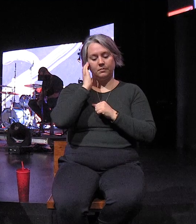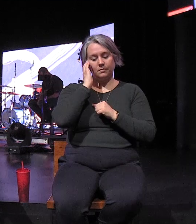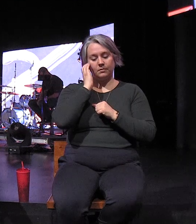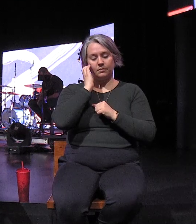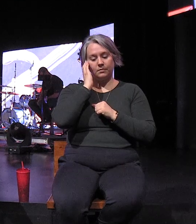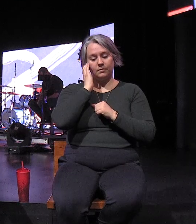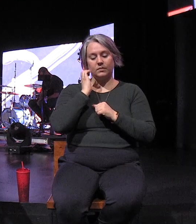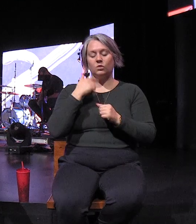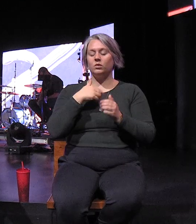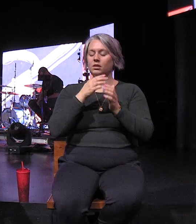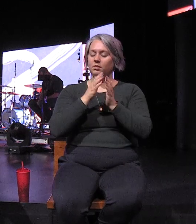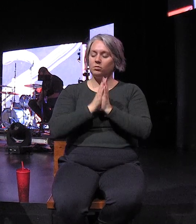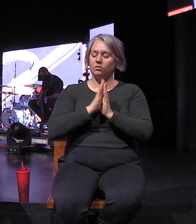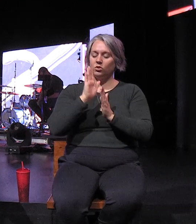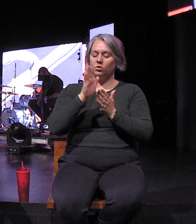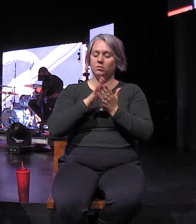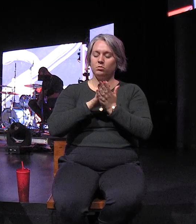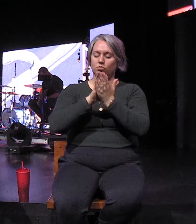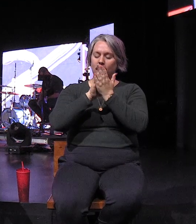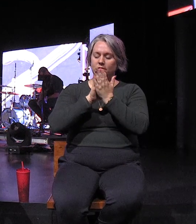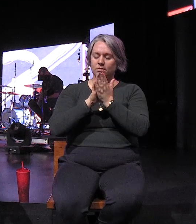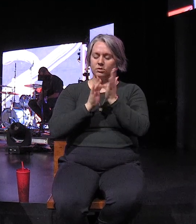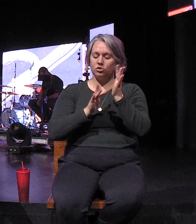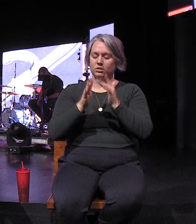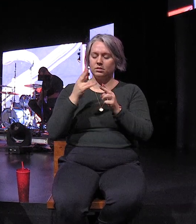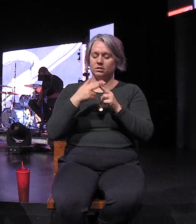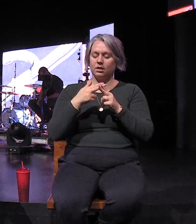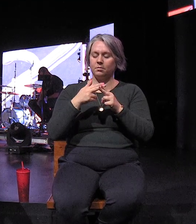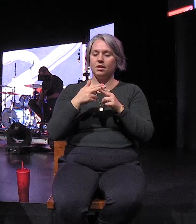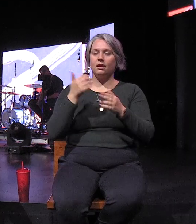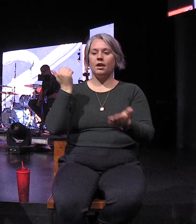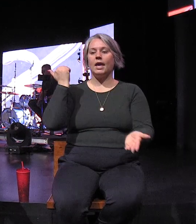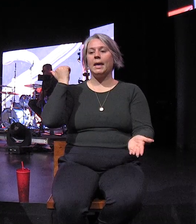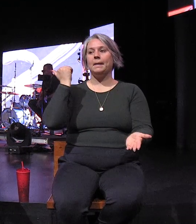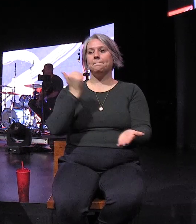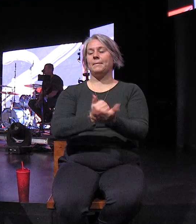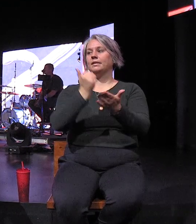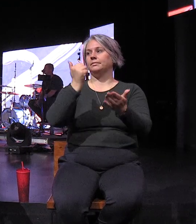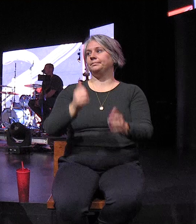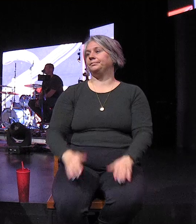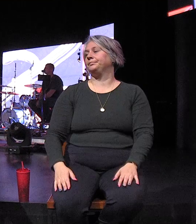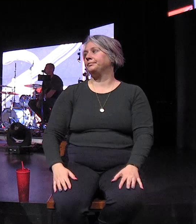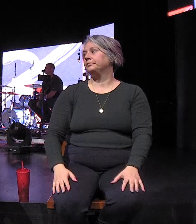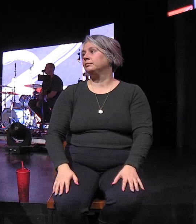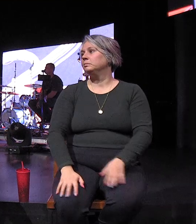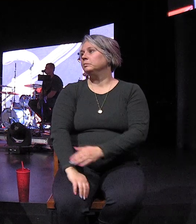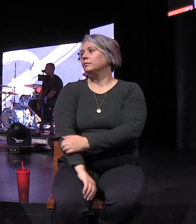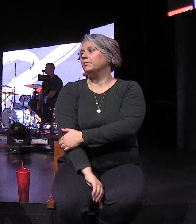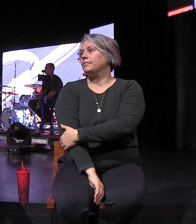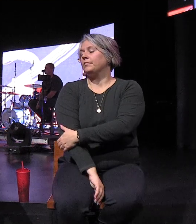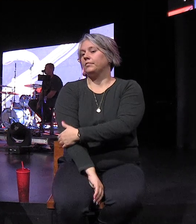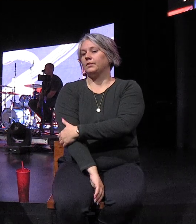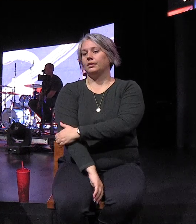presence in our lives, in Jesus' name. And everybody together said, amen, amen. Amen.